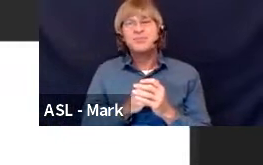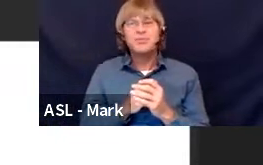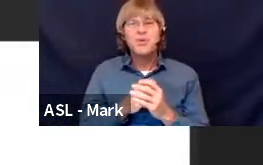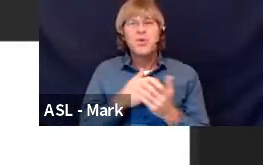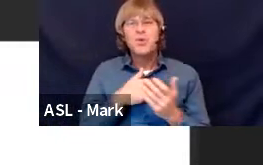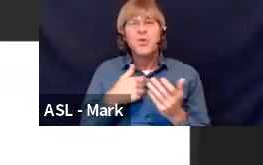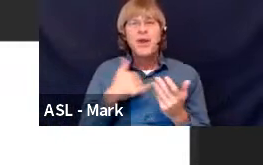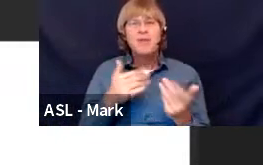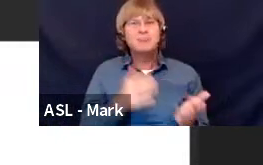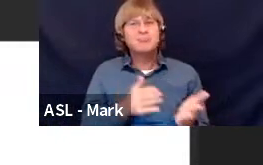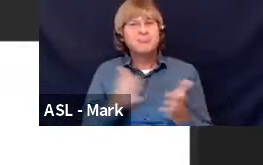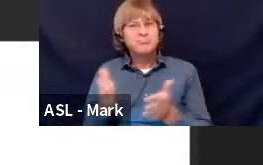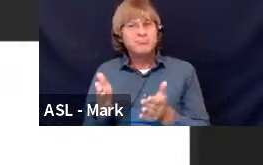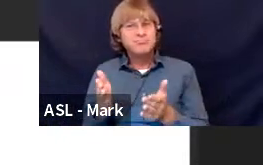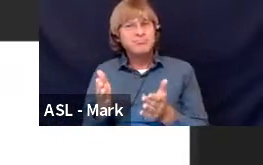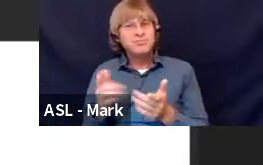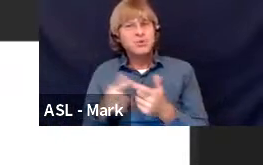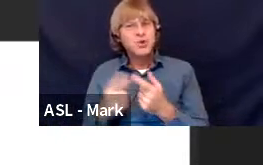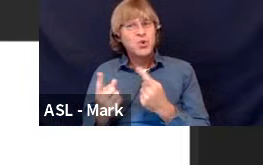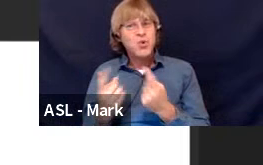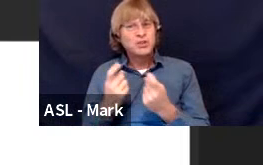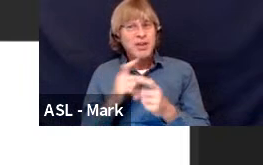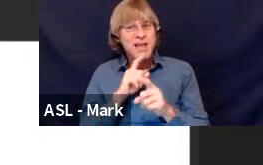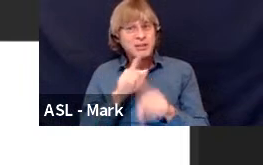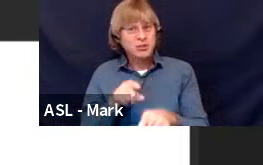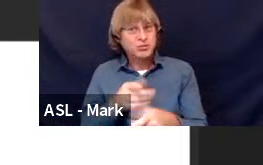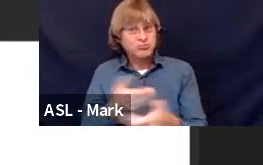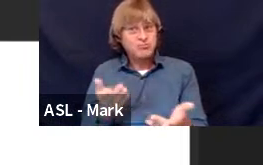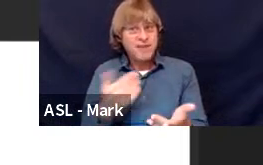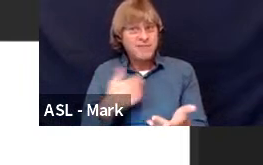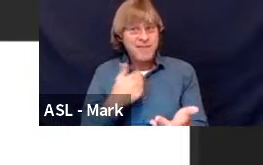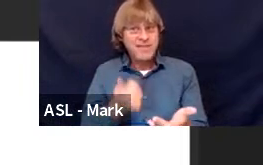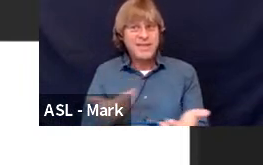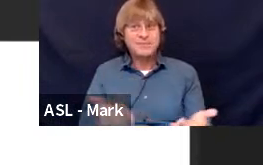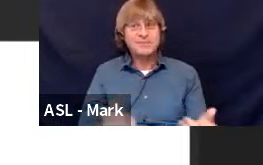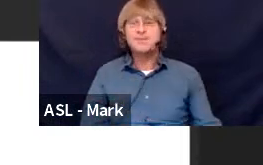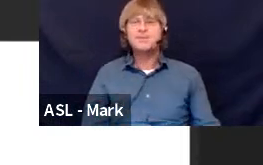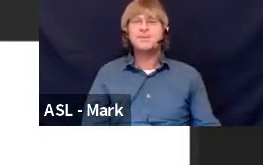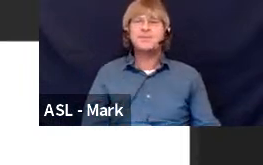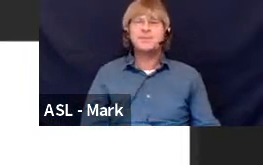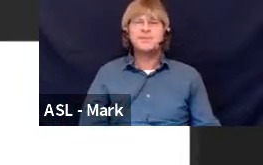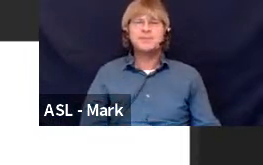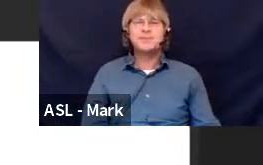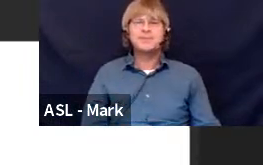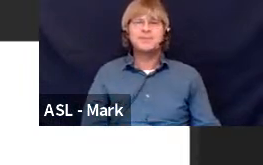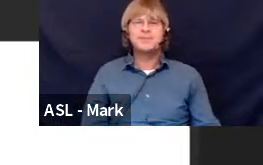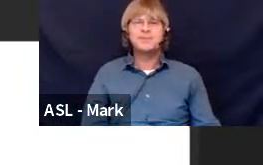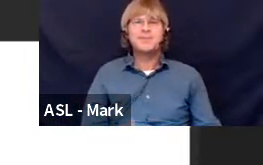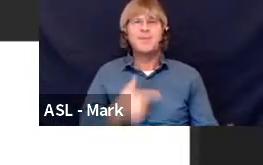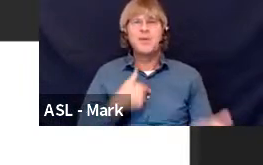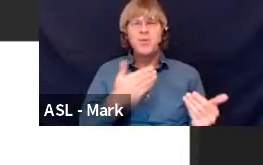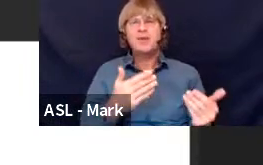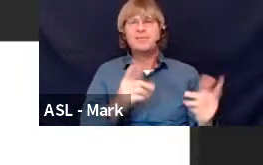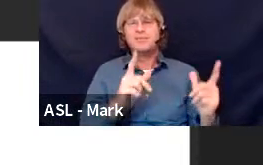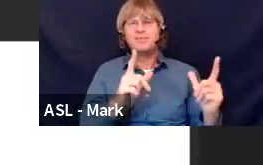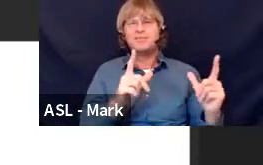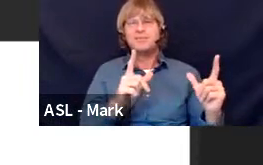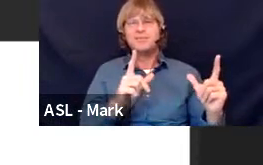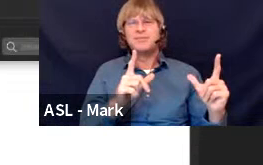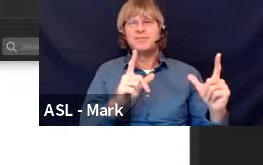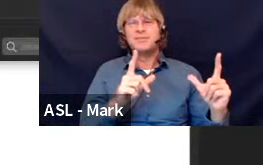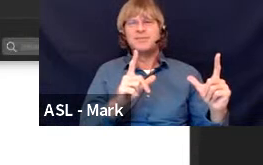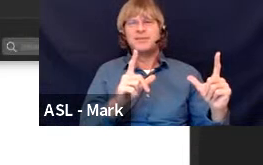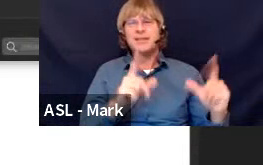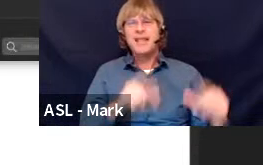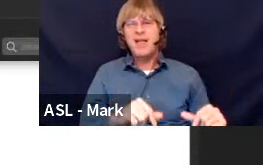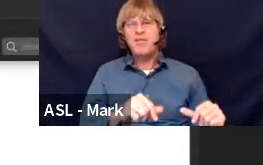going to go to Q&A. If anyone has any questions, I'm going to go ahead and get